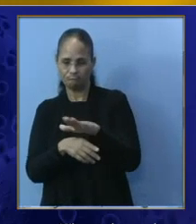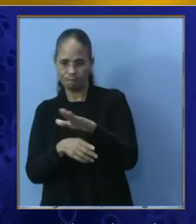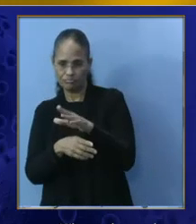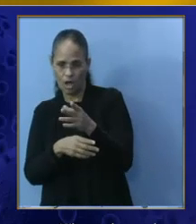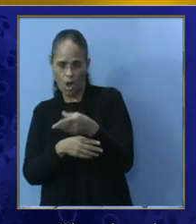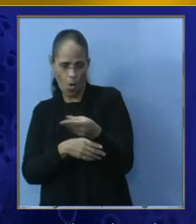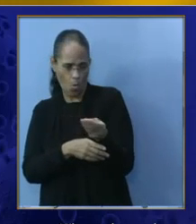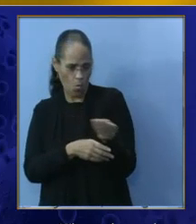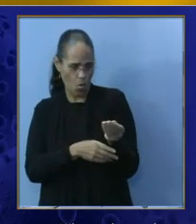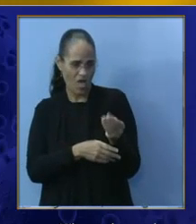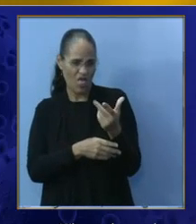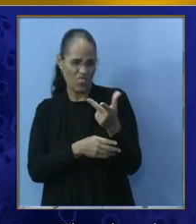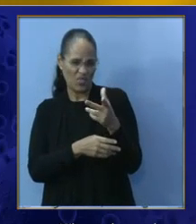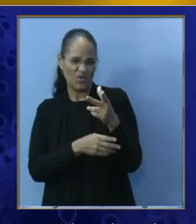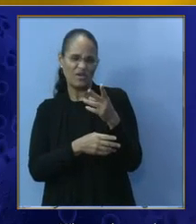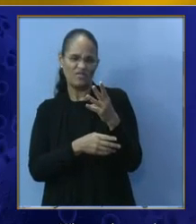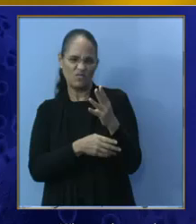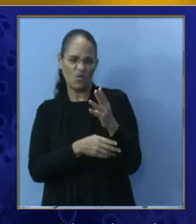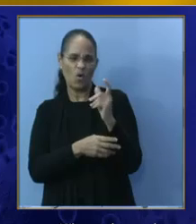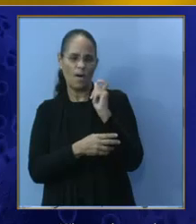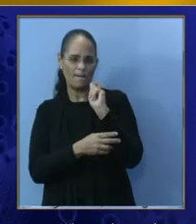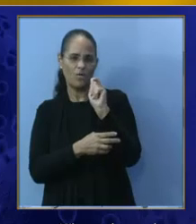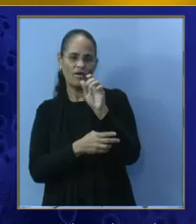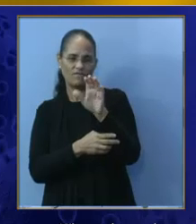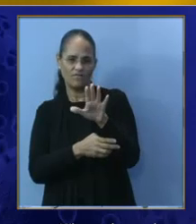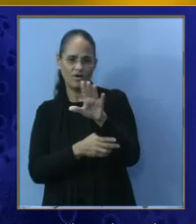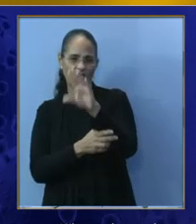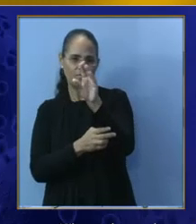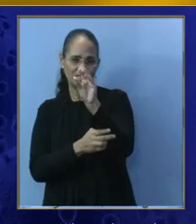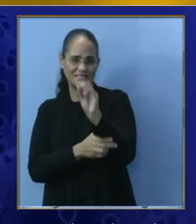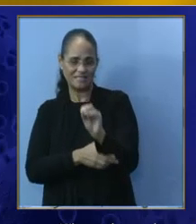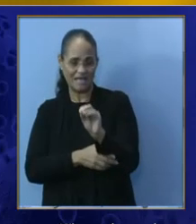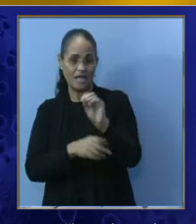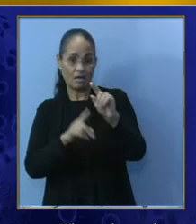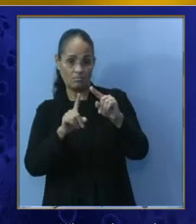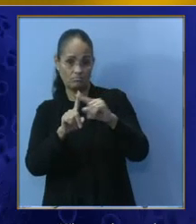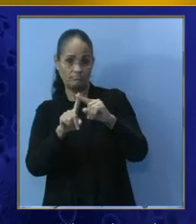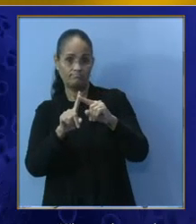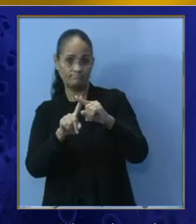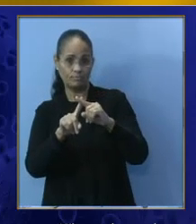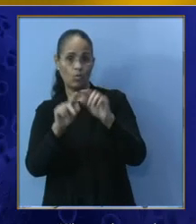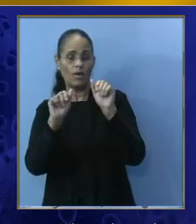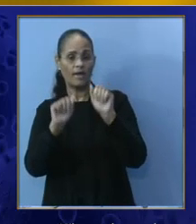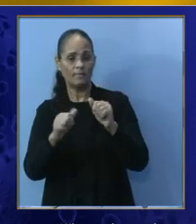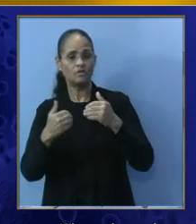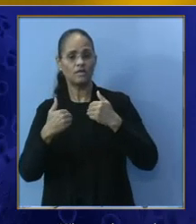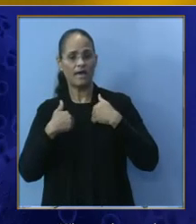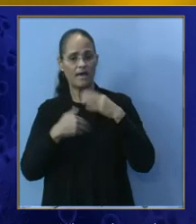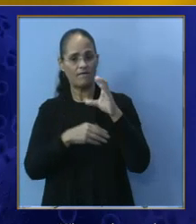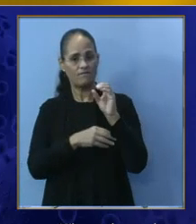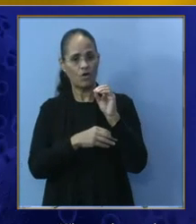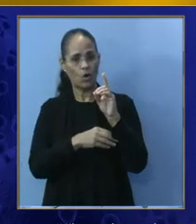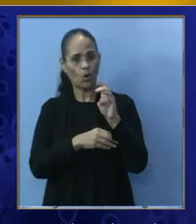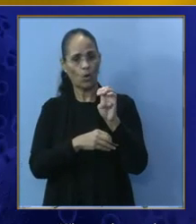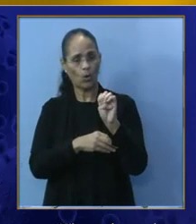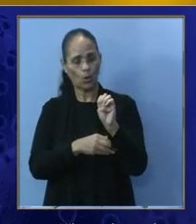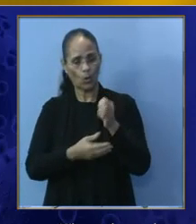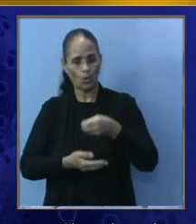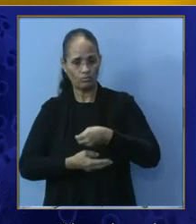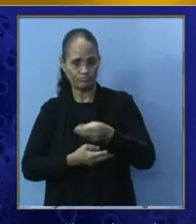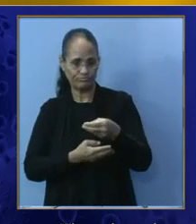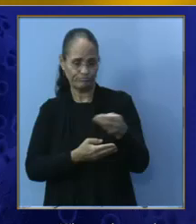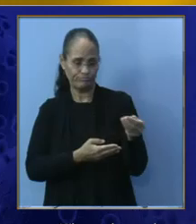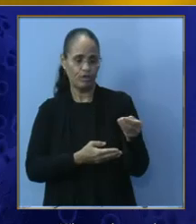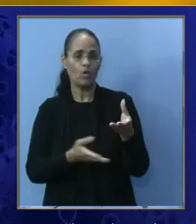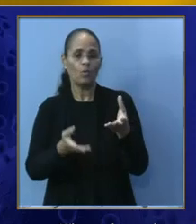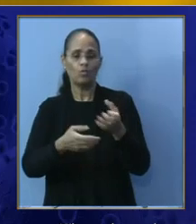that 34.5% of confirmed positive cases were able to have a code issued. Certainly, we